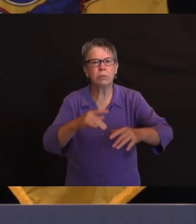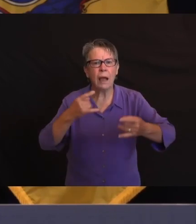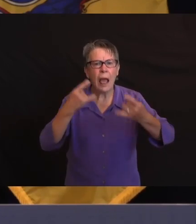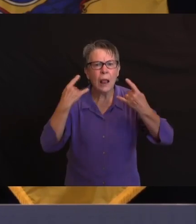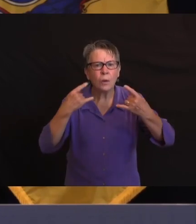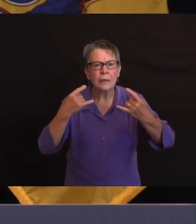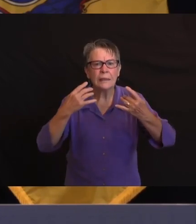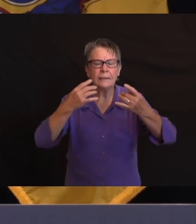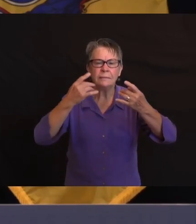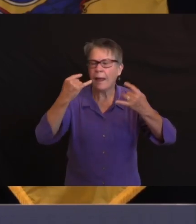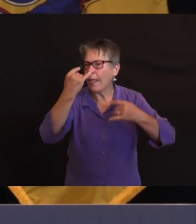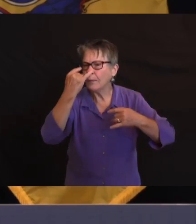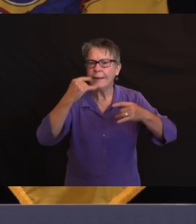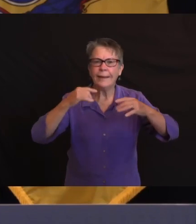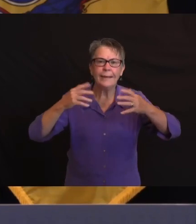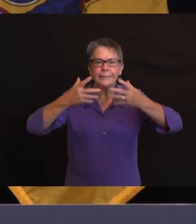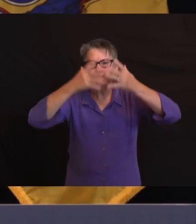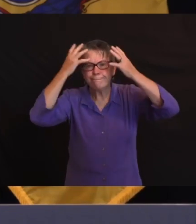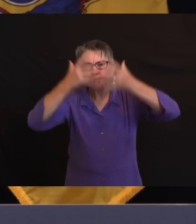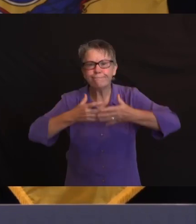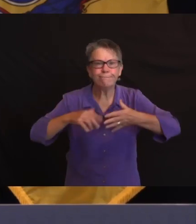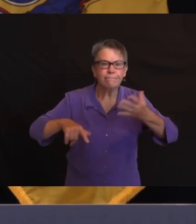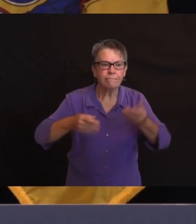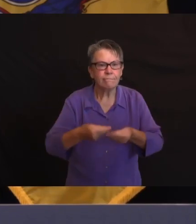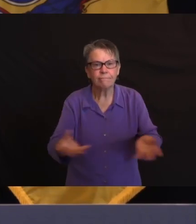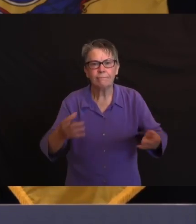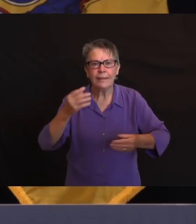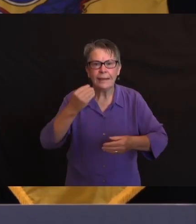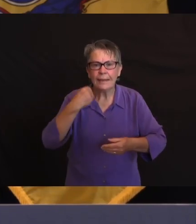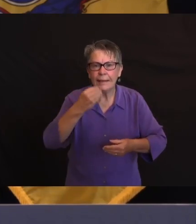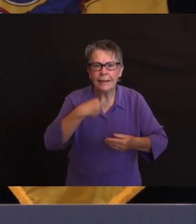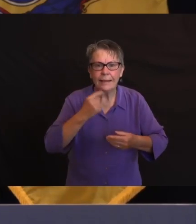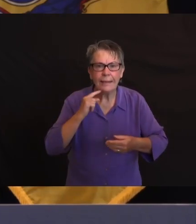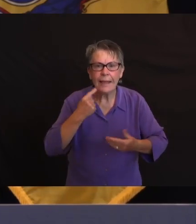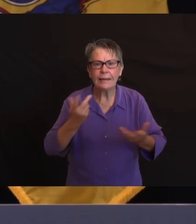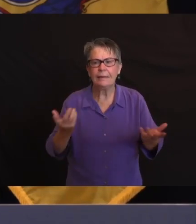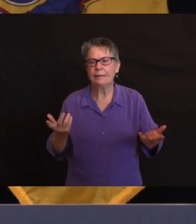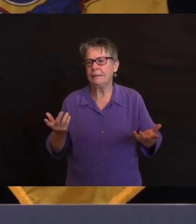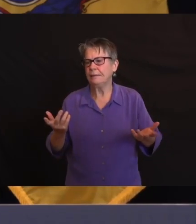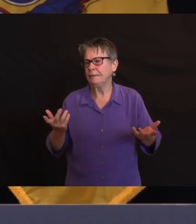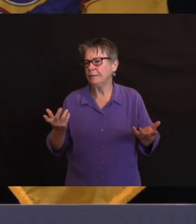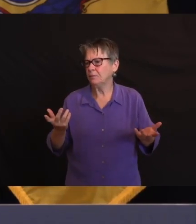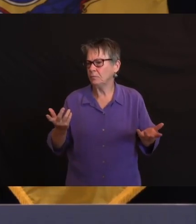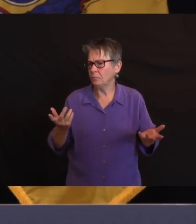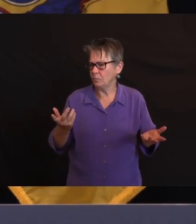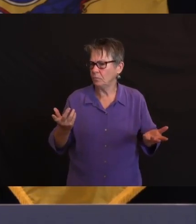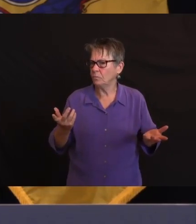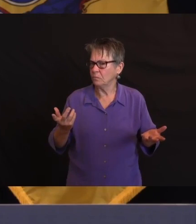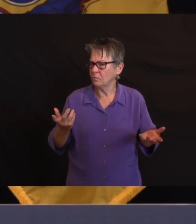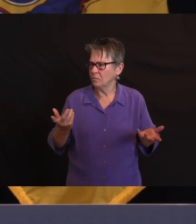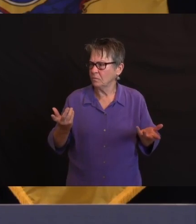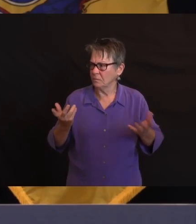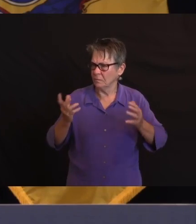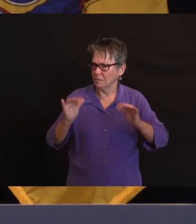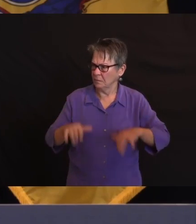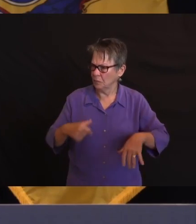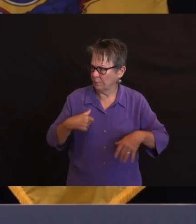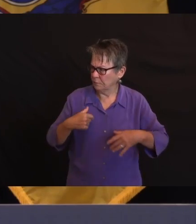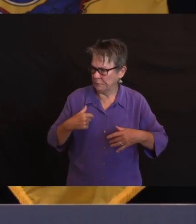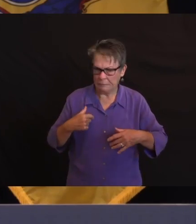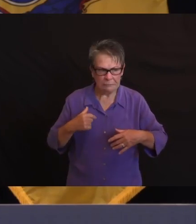is a source of concern. Is there anything else going on besides these indoor religious services, do we think? And what's your sense about